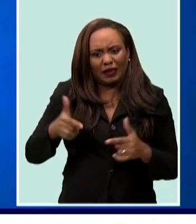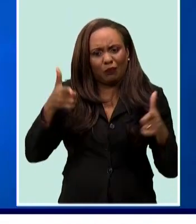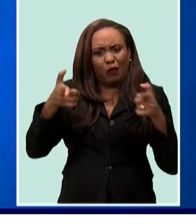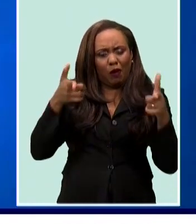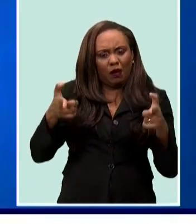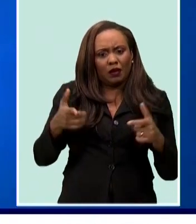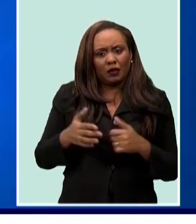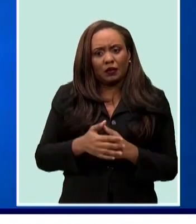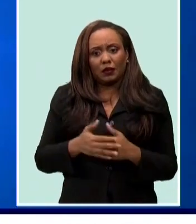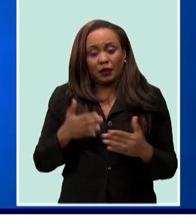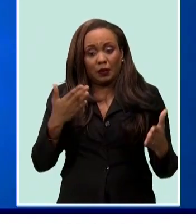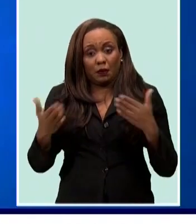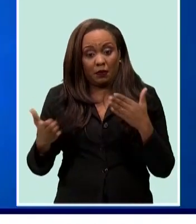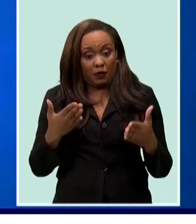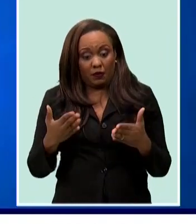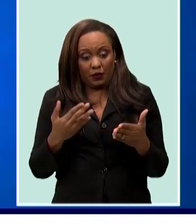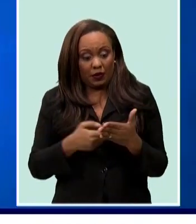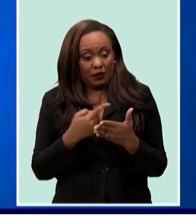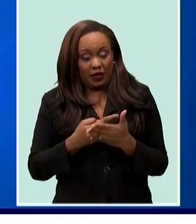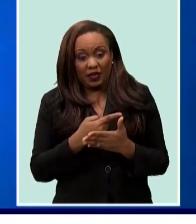clash with a neighbor,